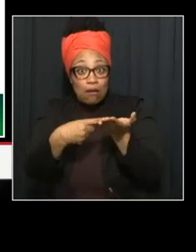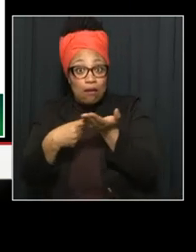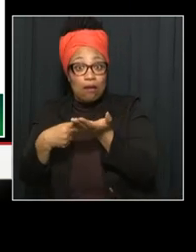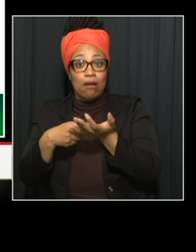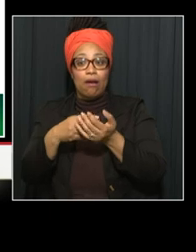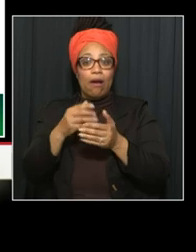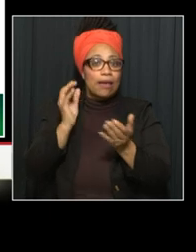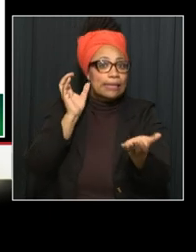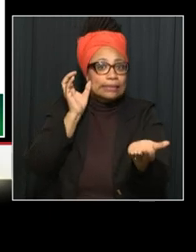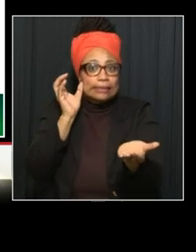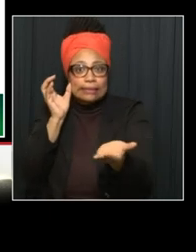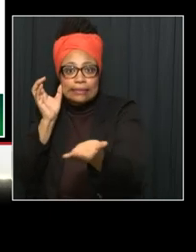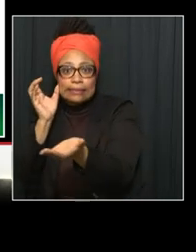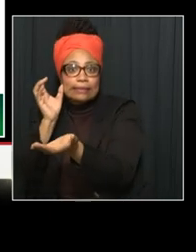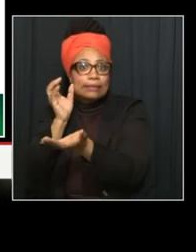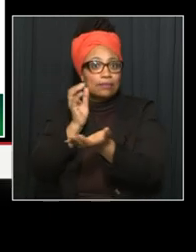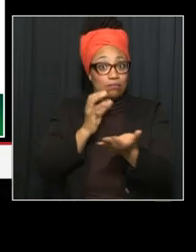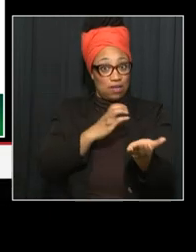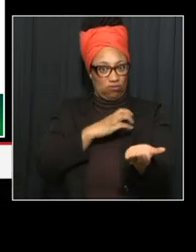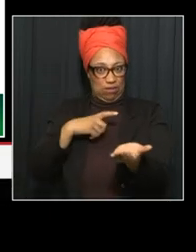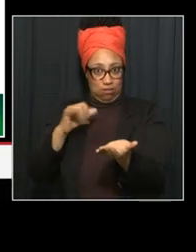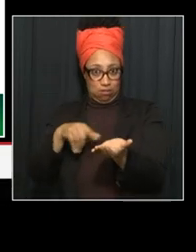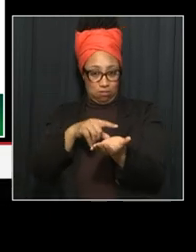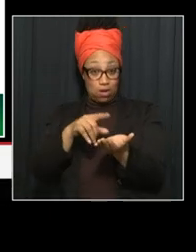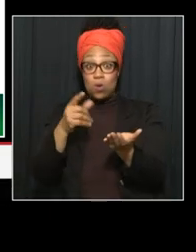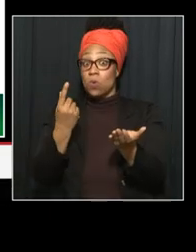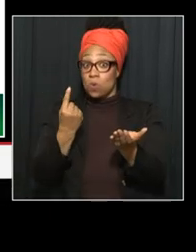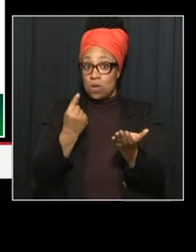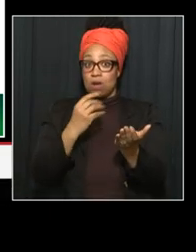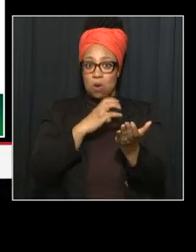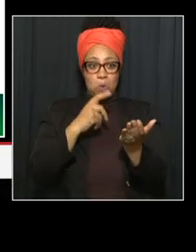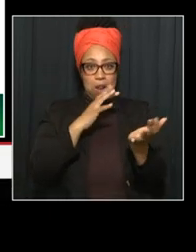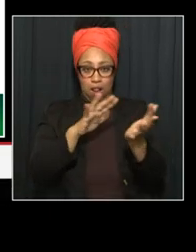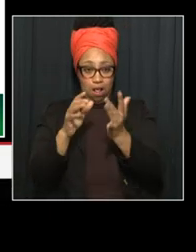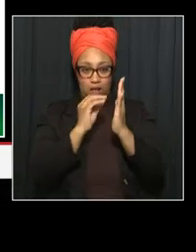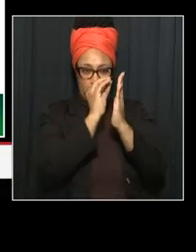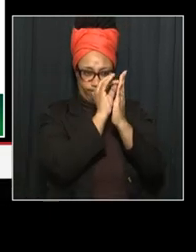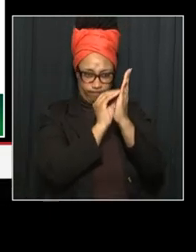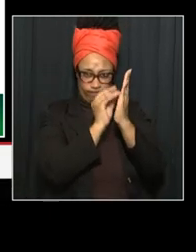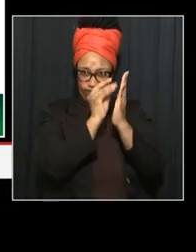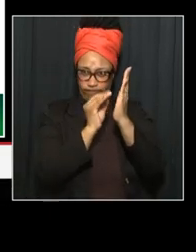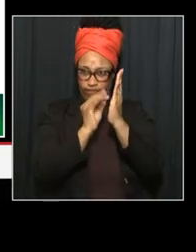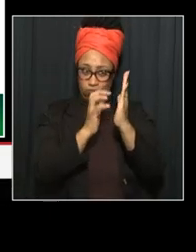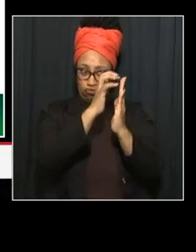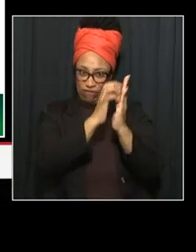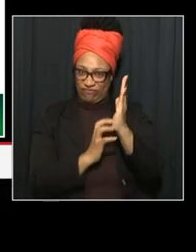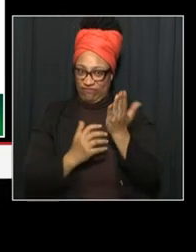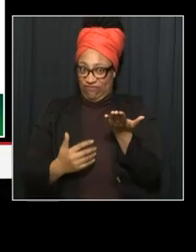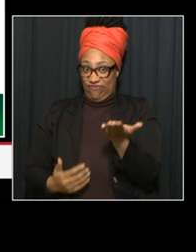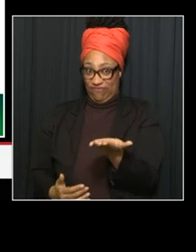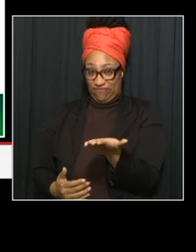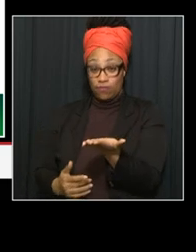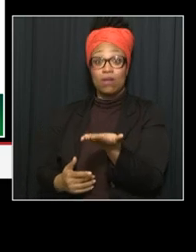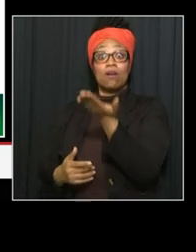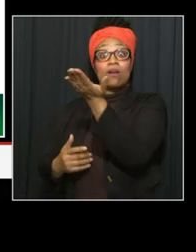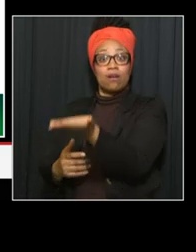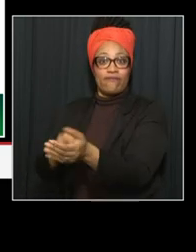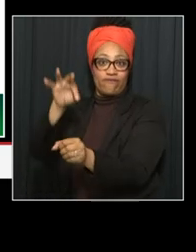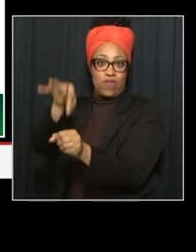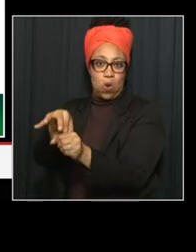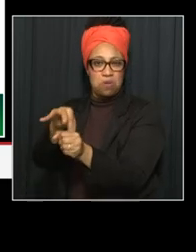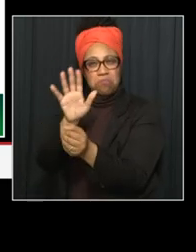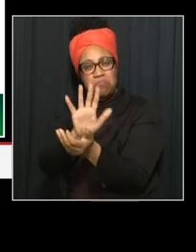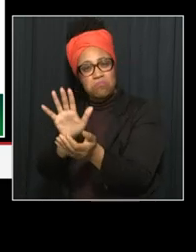the final draft, the final pen on what the budget looks like. They vote generally in early June to mid-June unless something